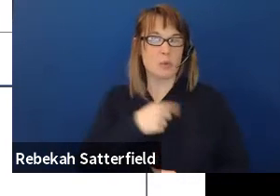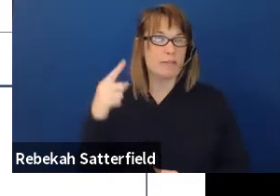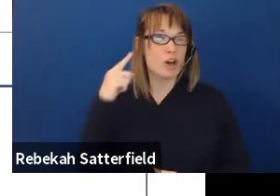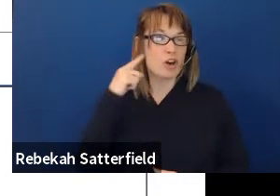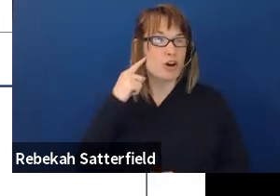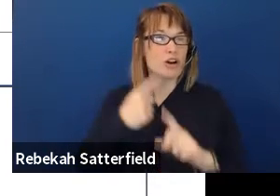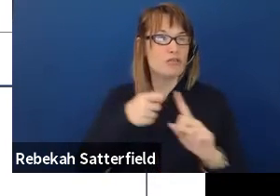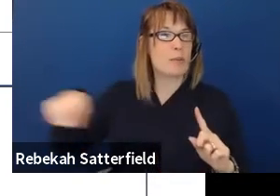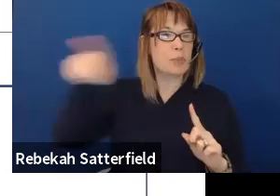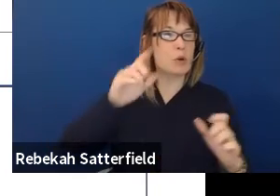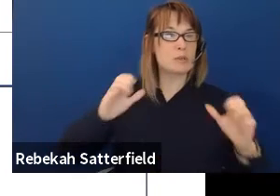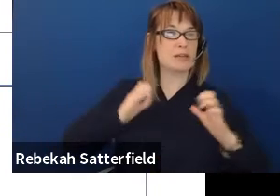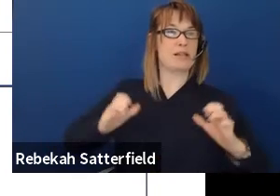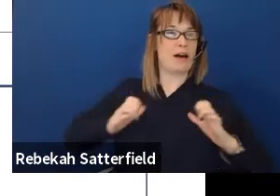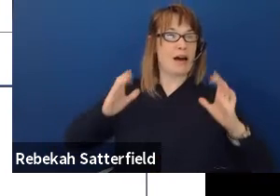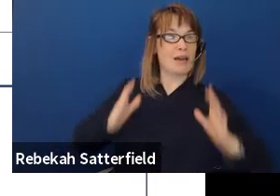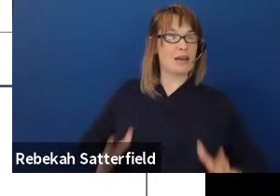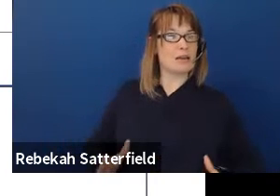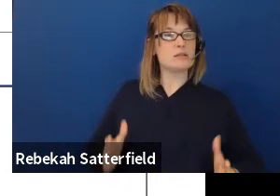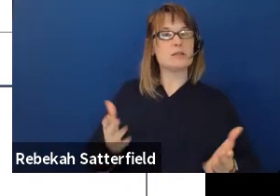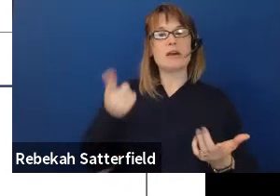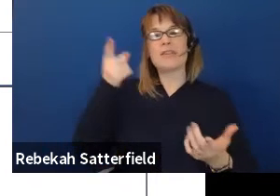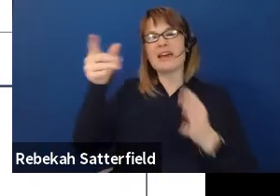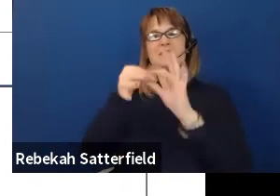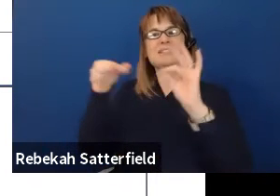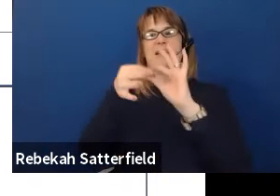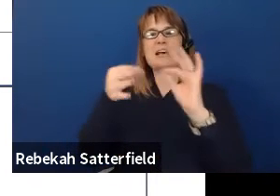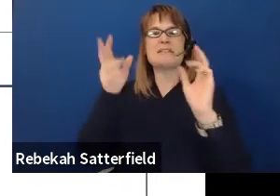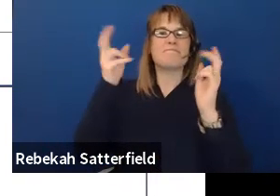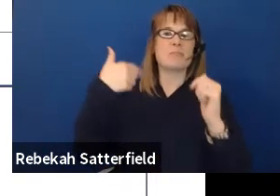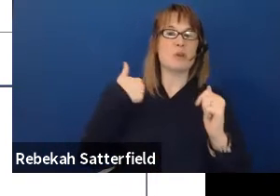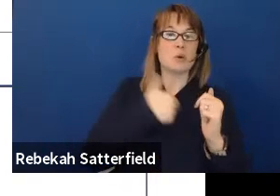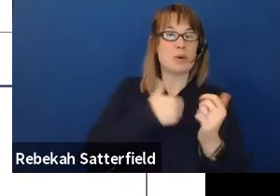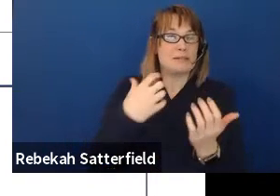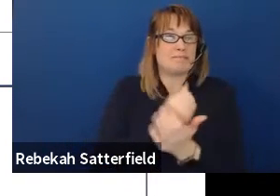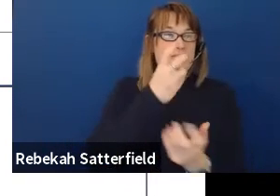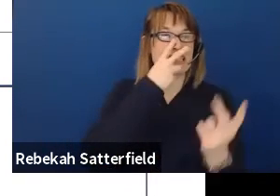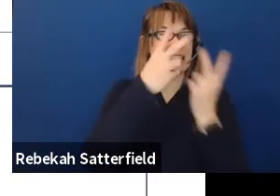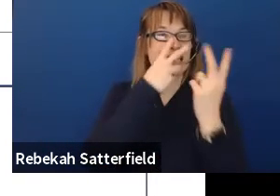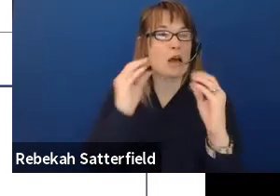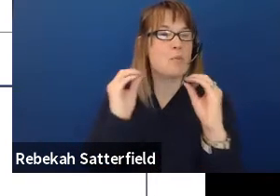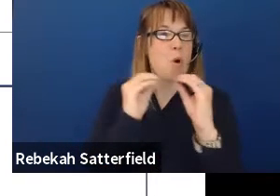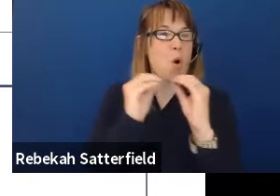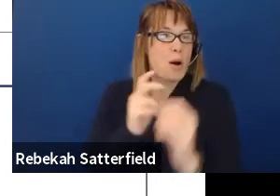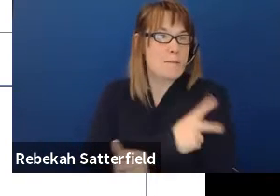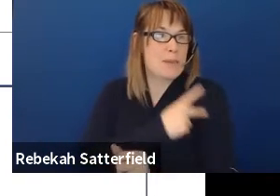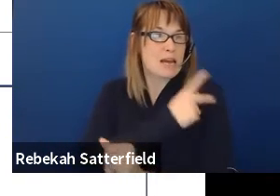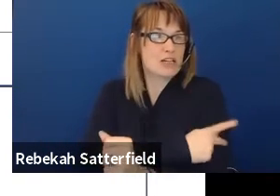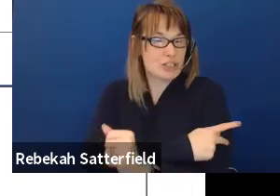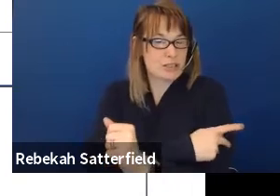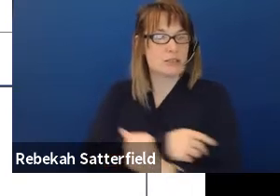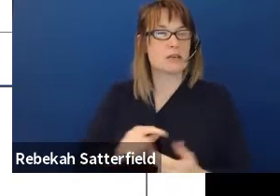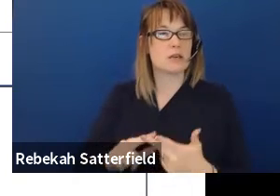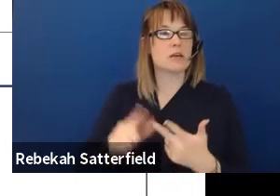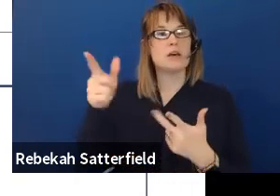over the past several years have been things like being able to see more patients in their schedule, reducing very